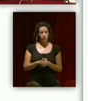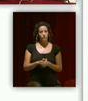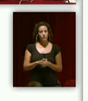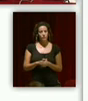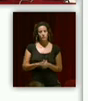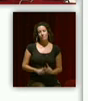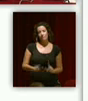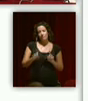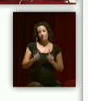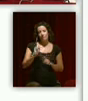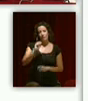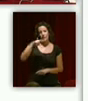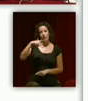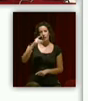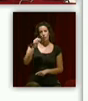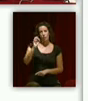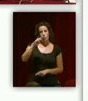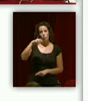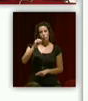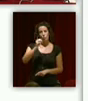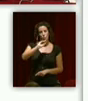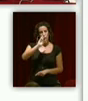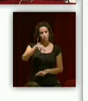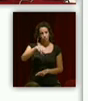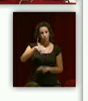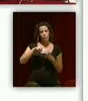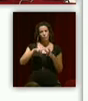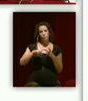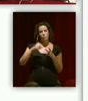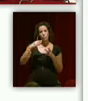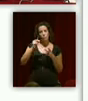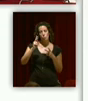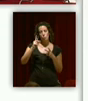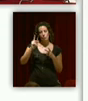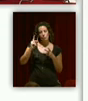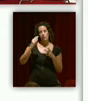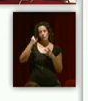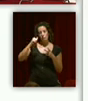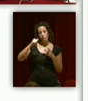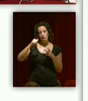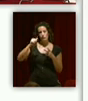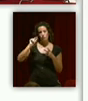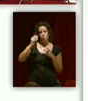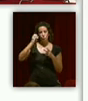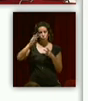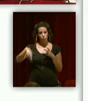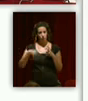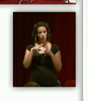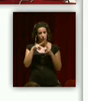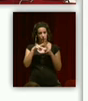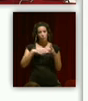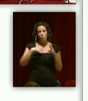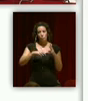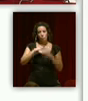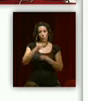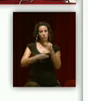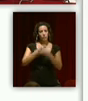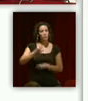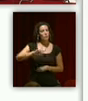are free, excepting Andromo.com and iBuildUp.com, which allow you to